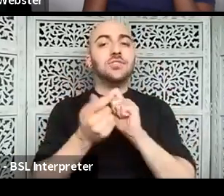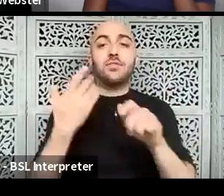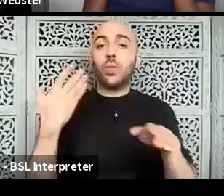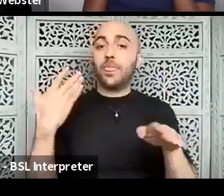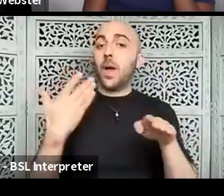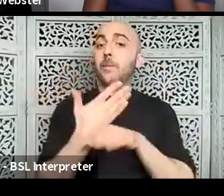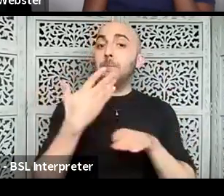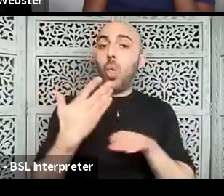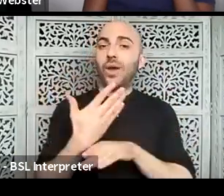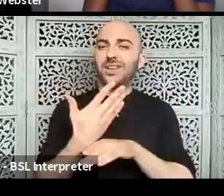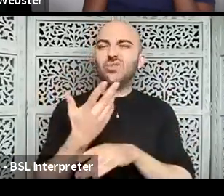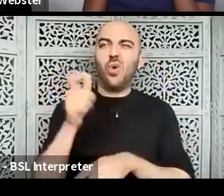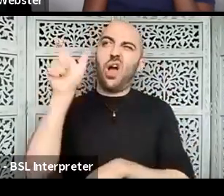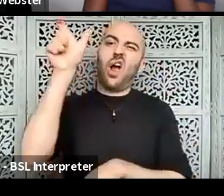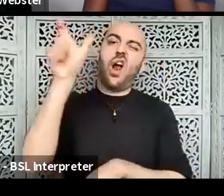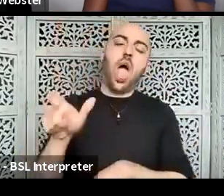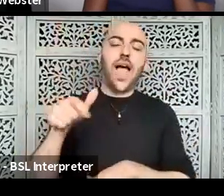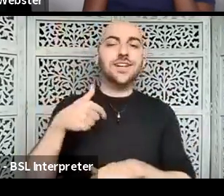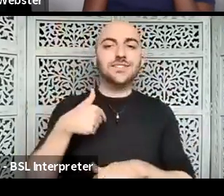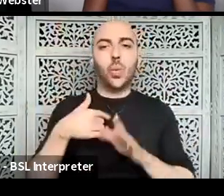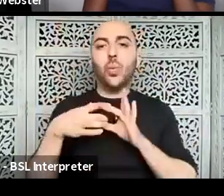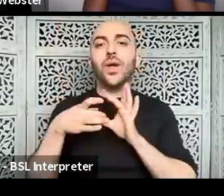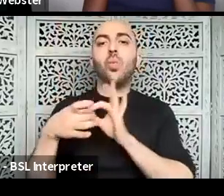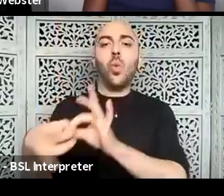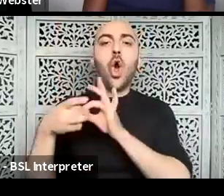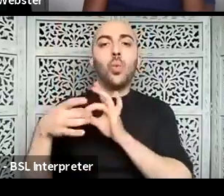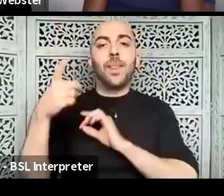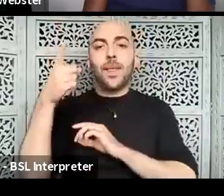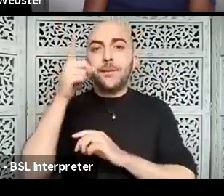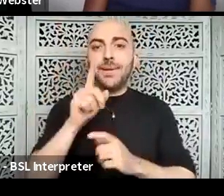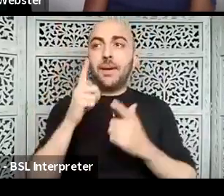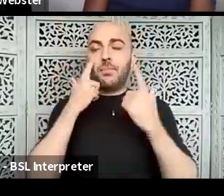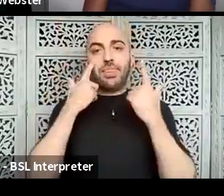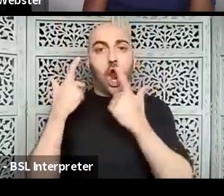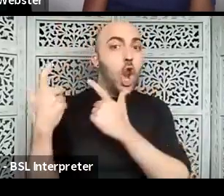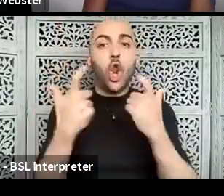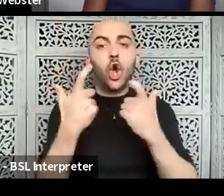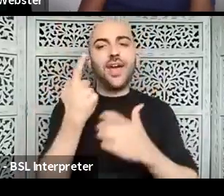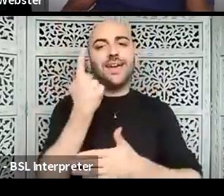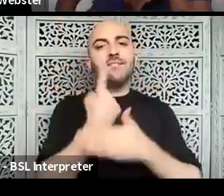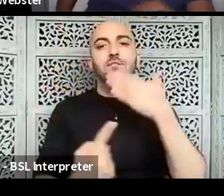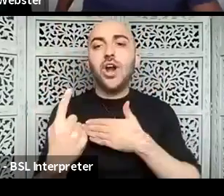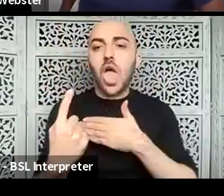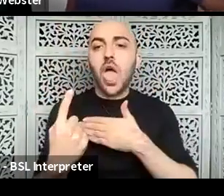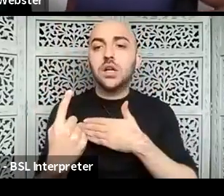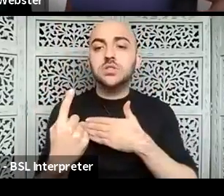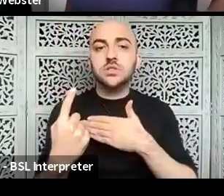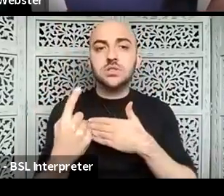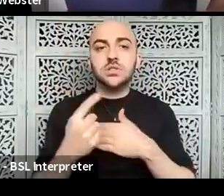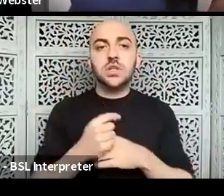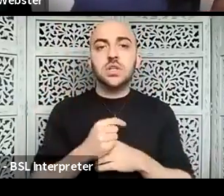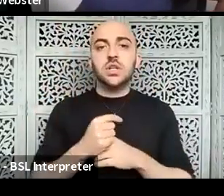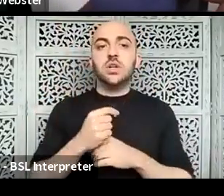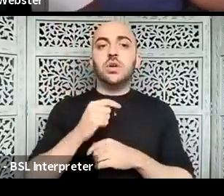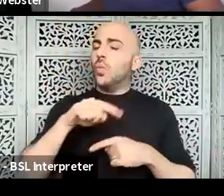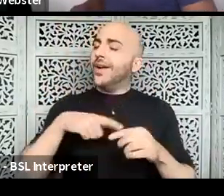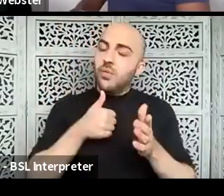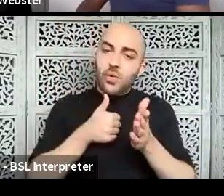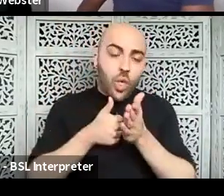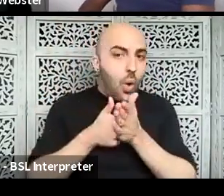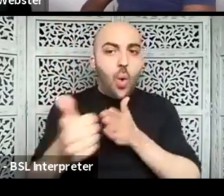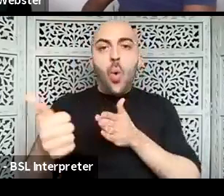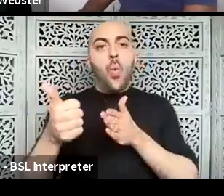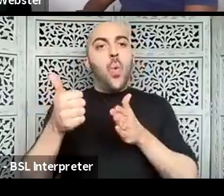our clients that we work with, the people who are looking for freelancers. And we will always try